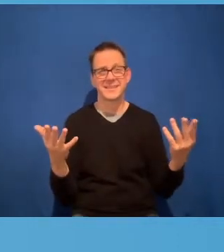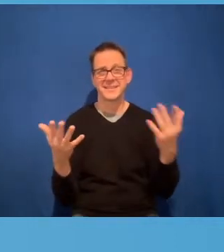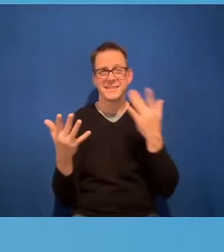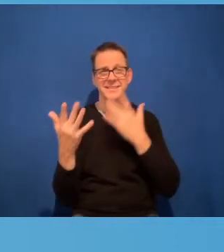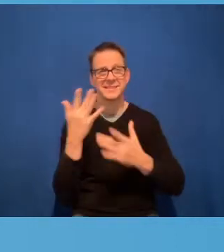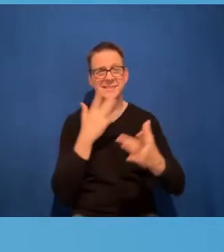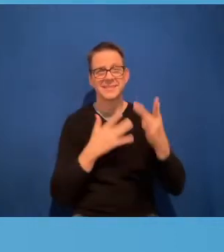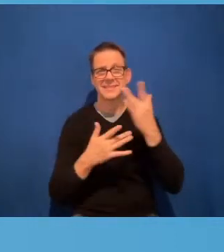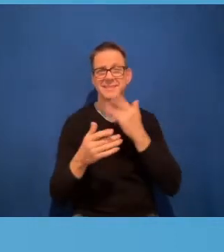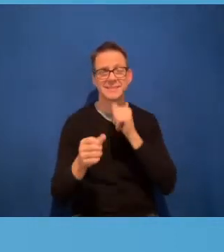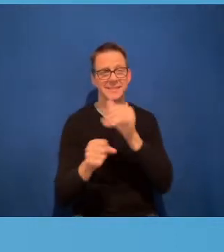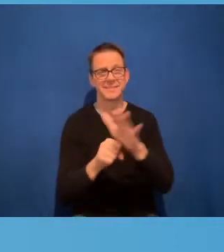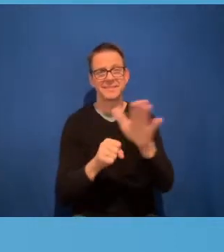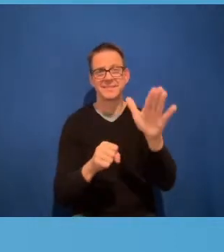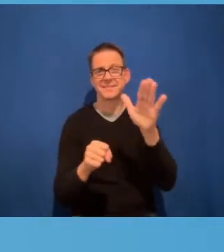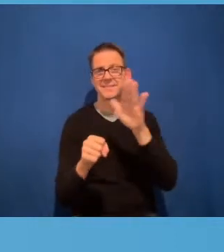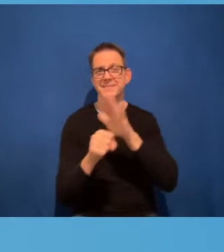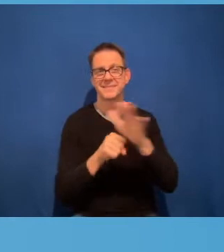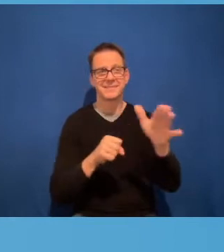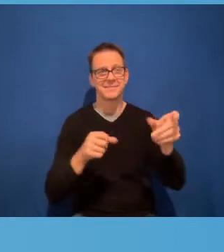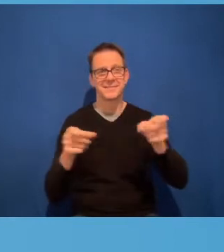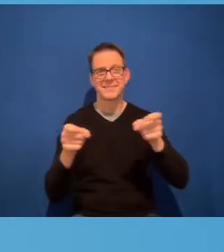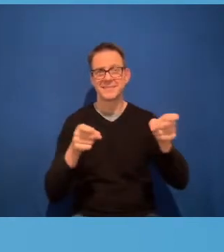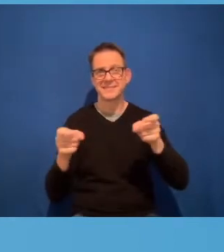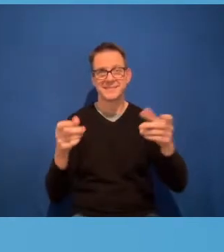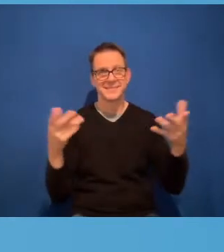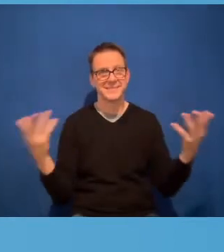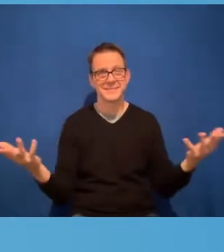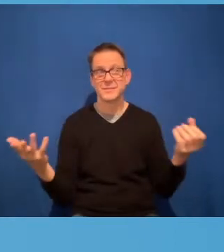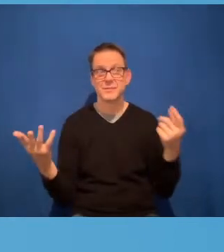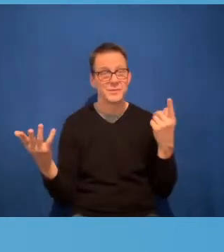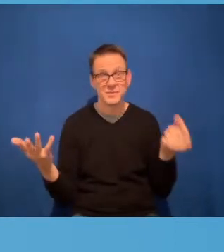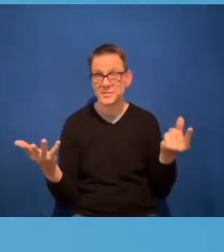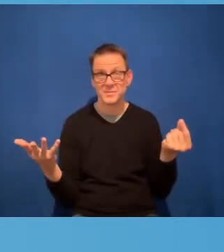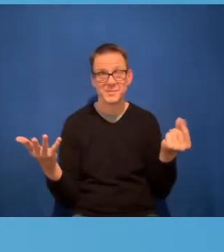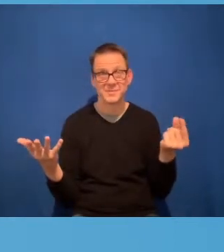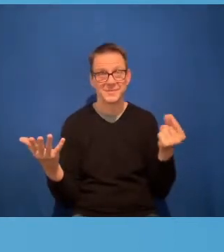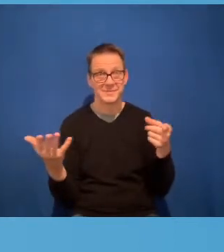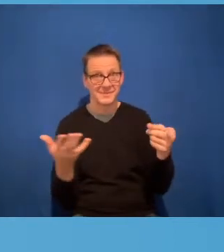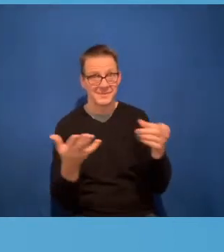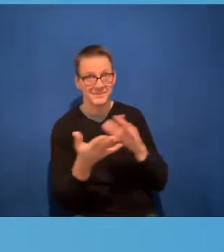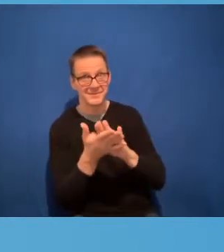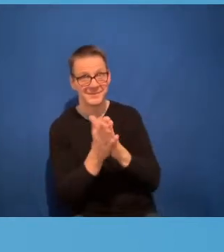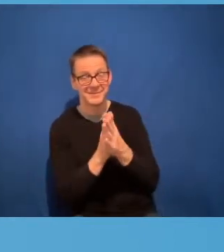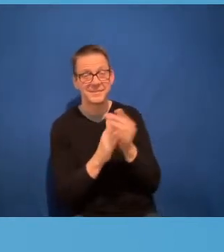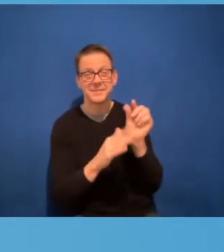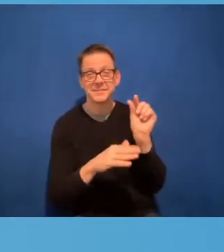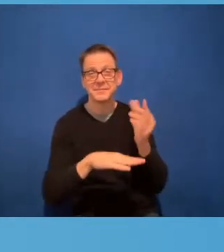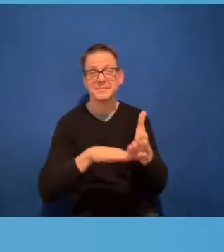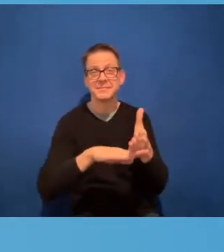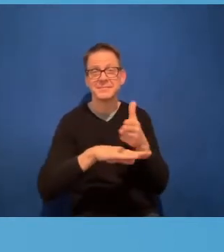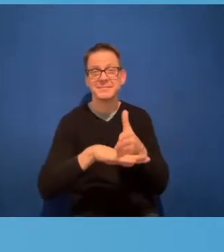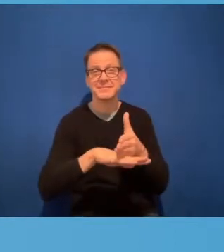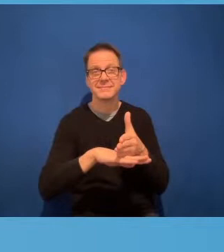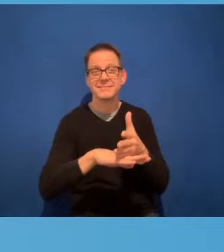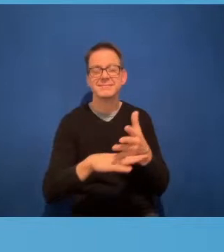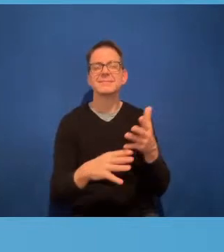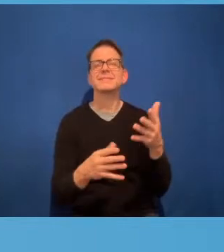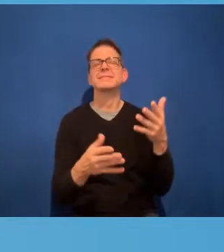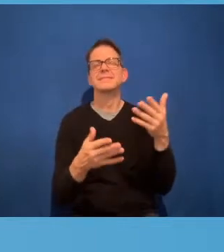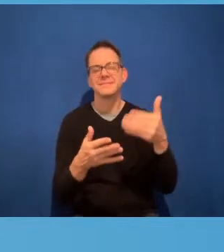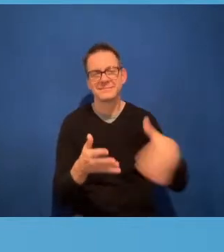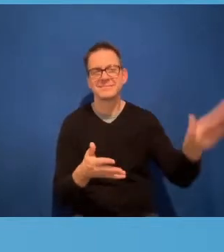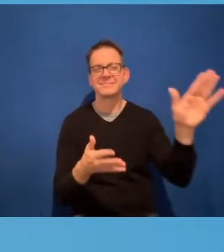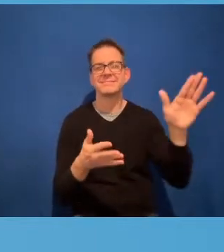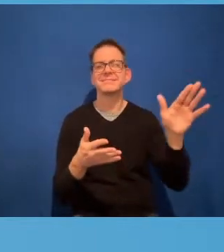patients through their whole illness. So what do? Well, when they're just getting better, we discharge them because we need that space. And who do we discharge